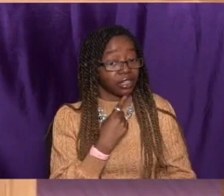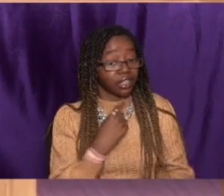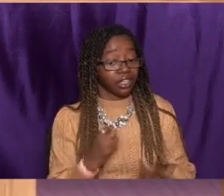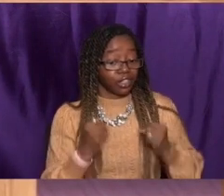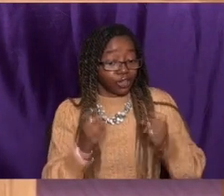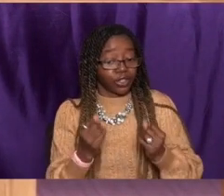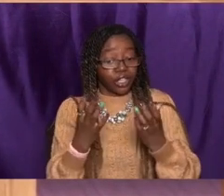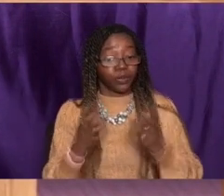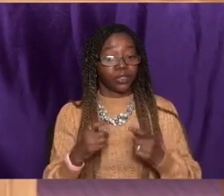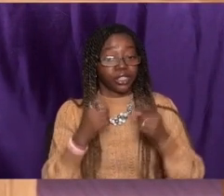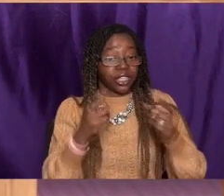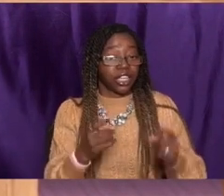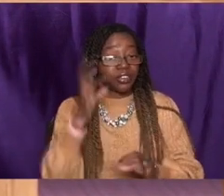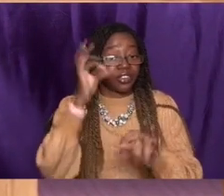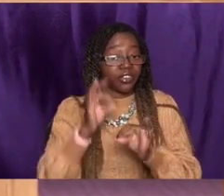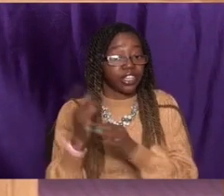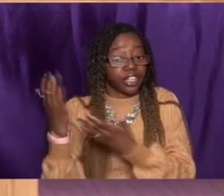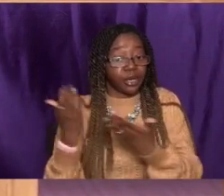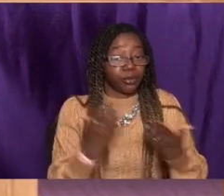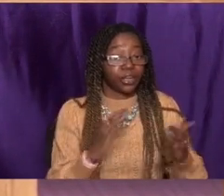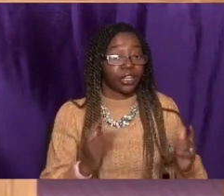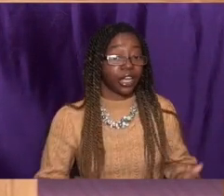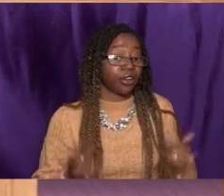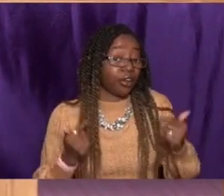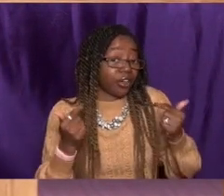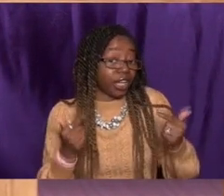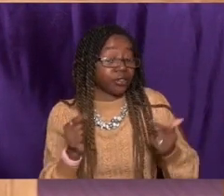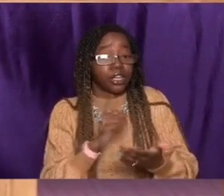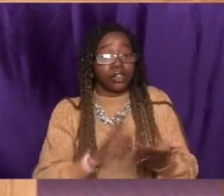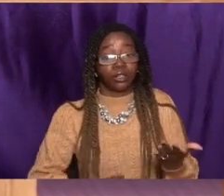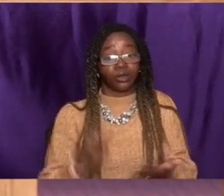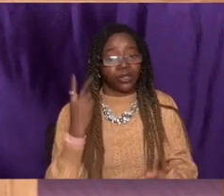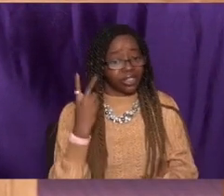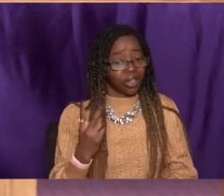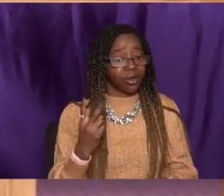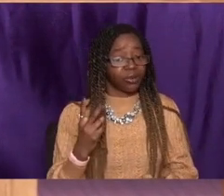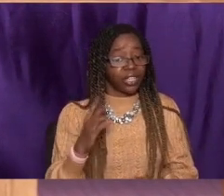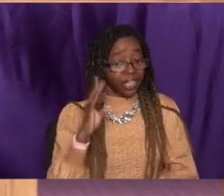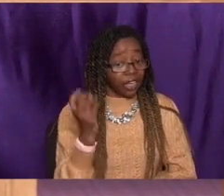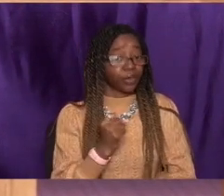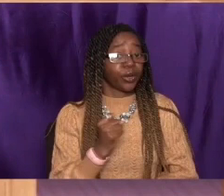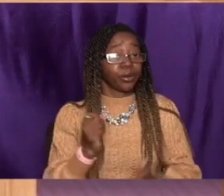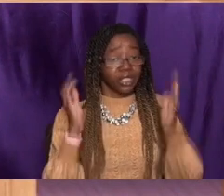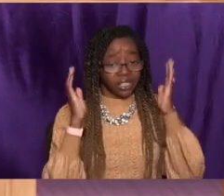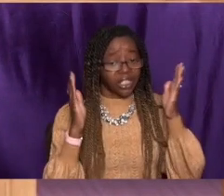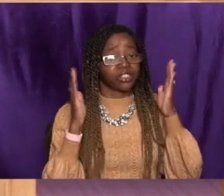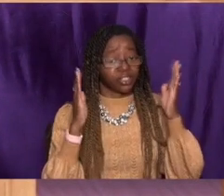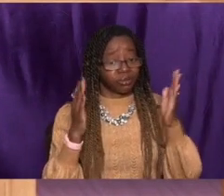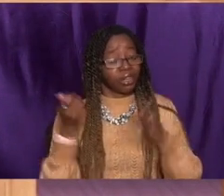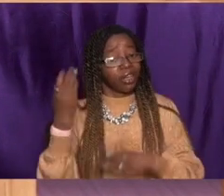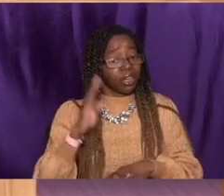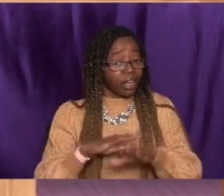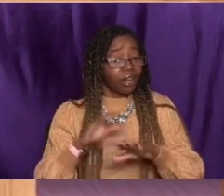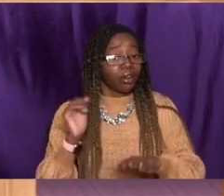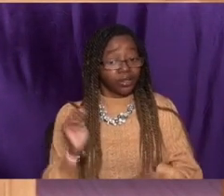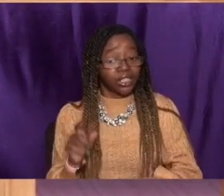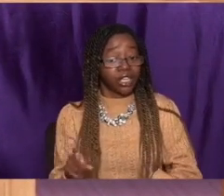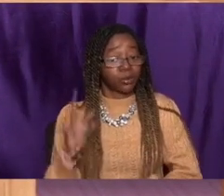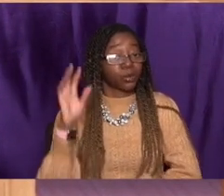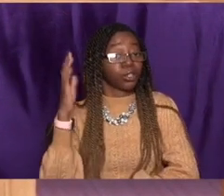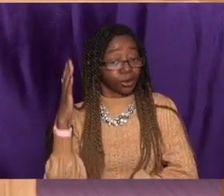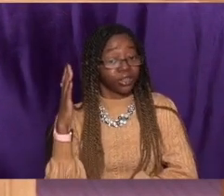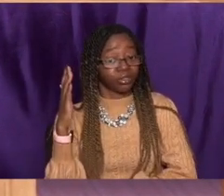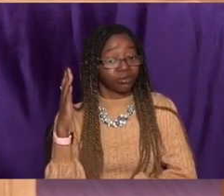to give, the faith that he can bring into our lives. When the Lord saw that he had caught Moses' attention, God called to him from the